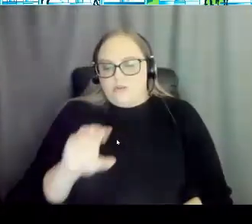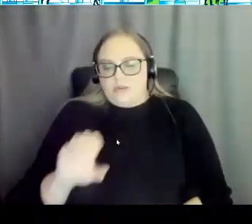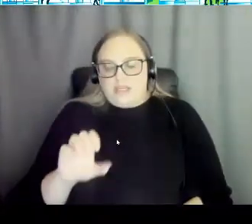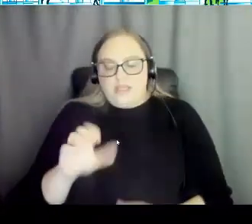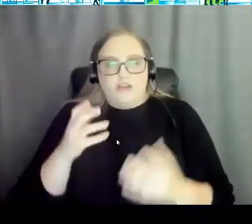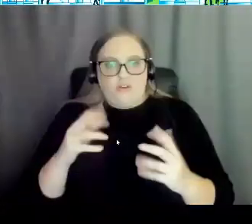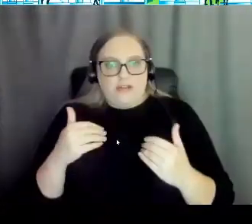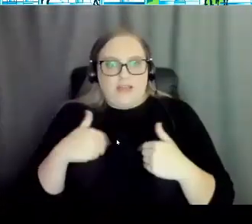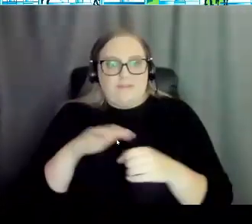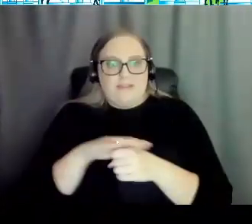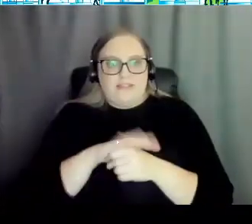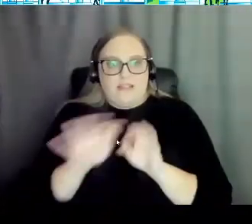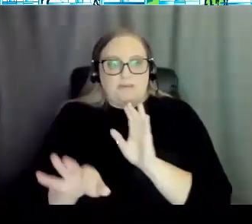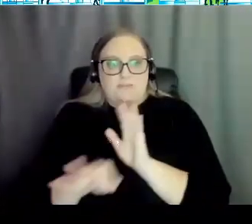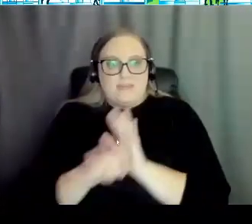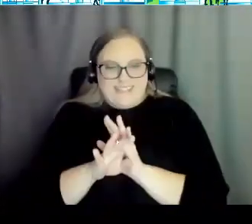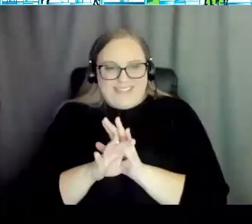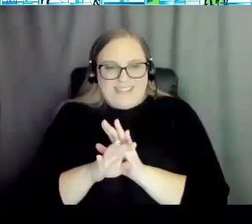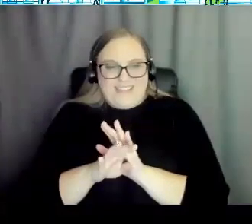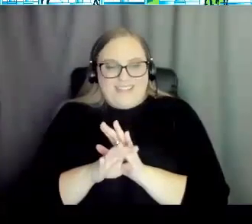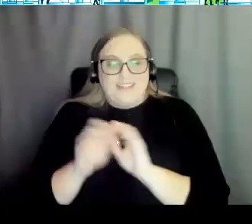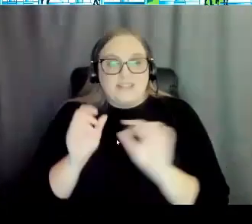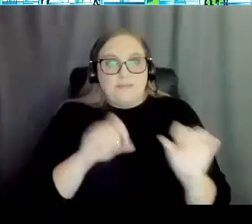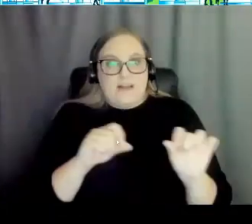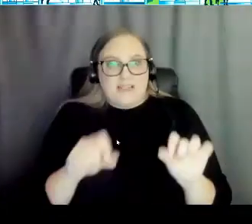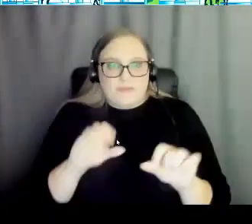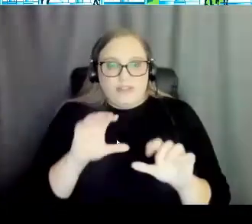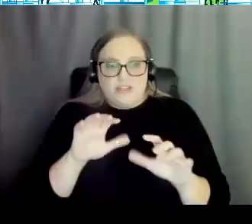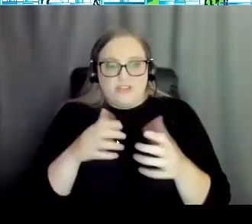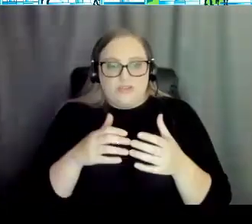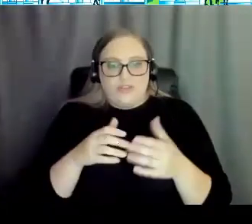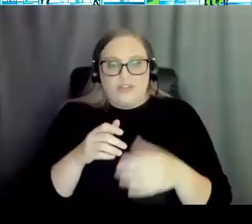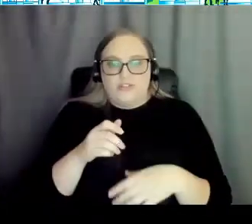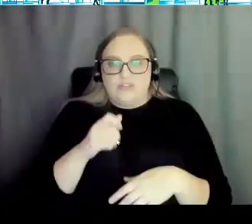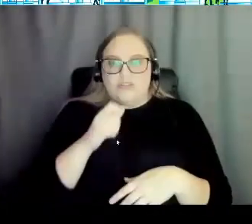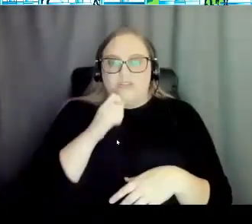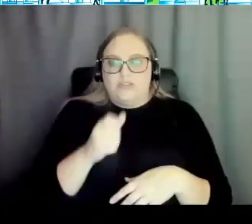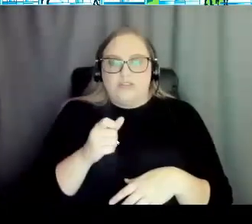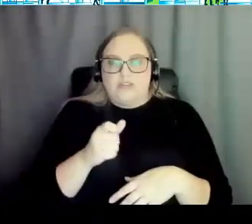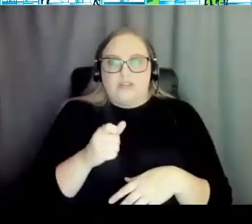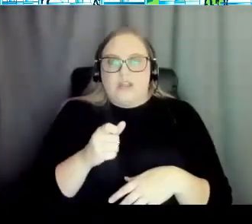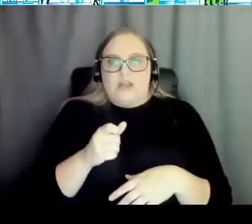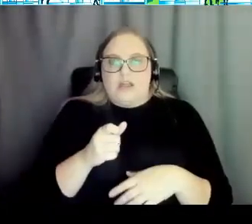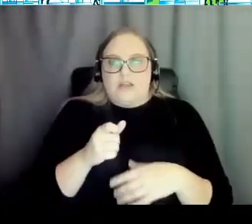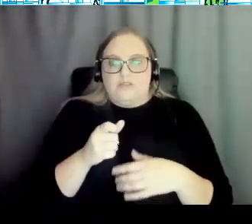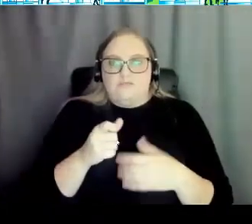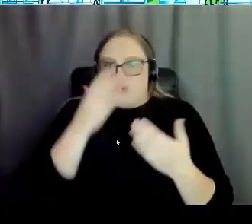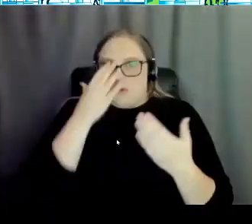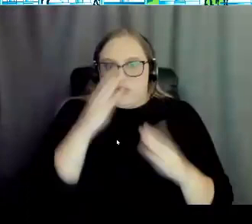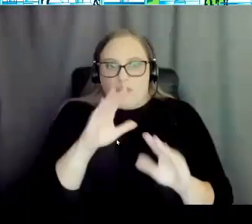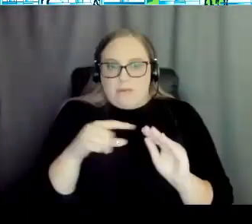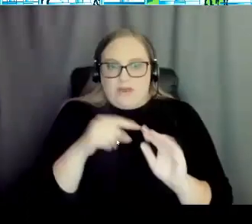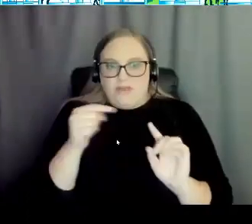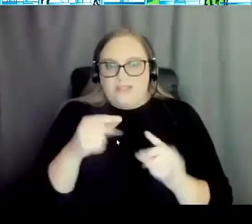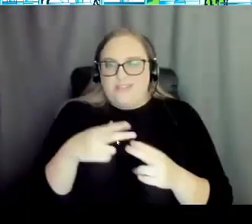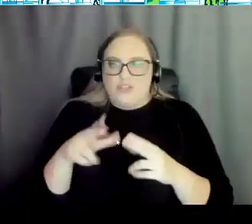site picked out? And is it possible that the consortia are not being kept apprised of this? And the short